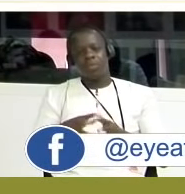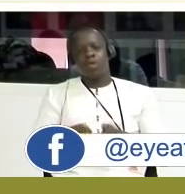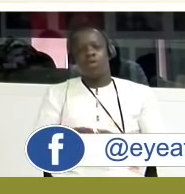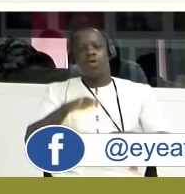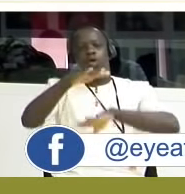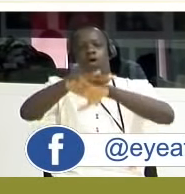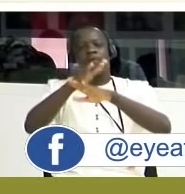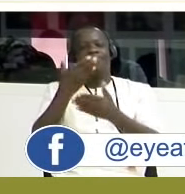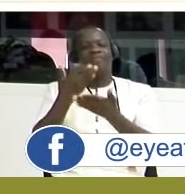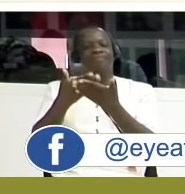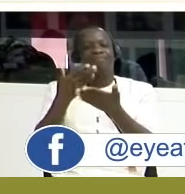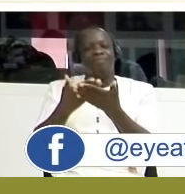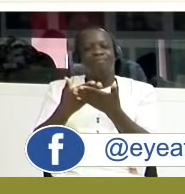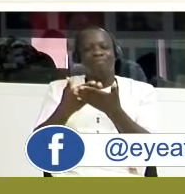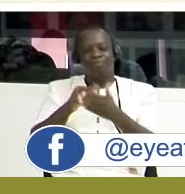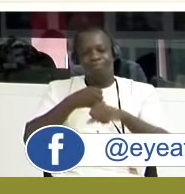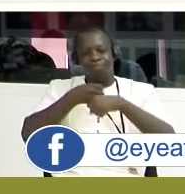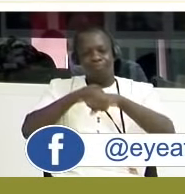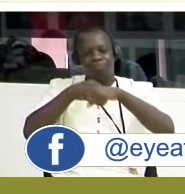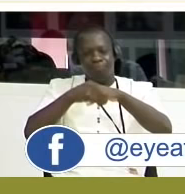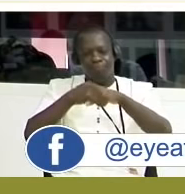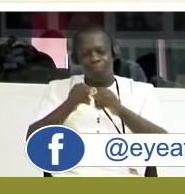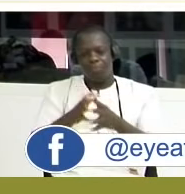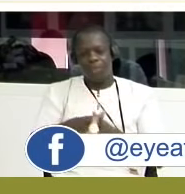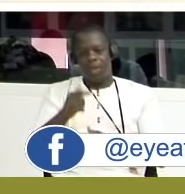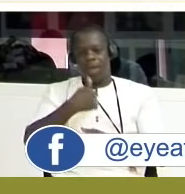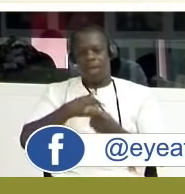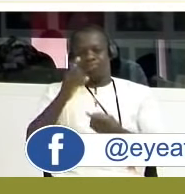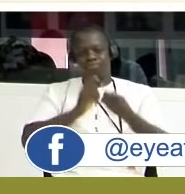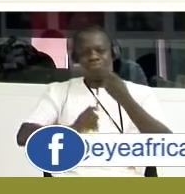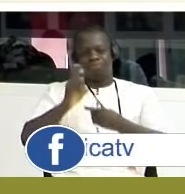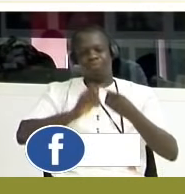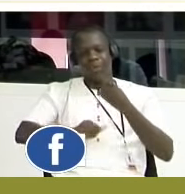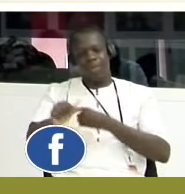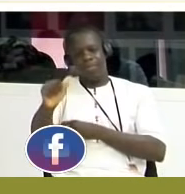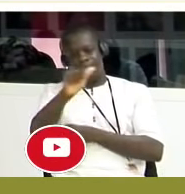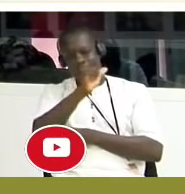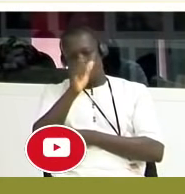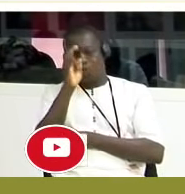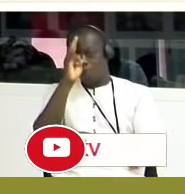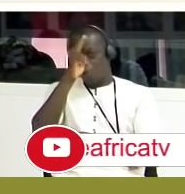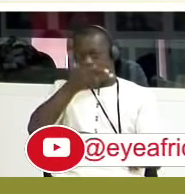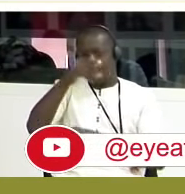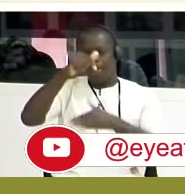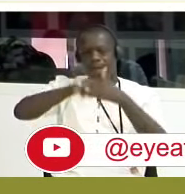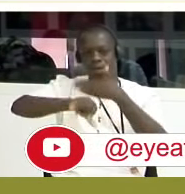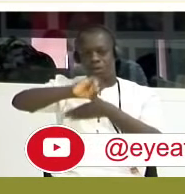Upon completing the course, I returned home in July on the